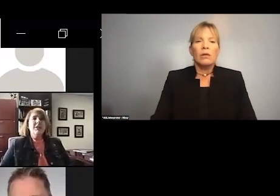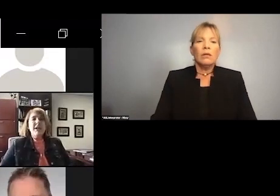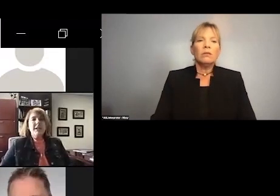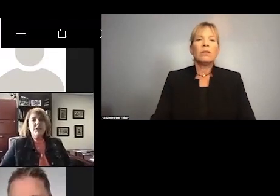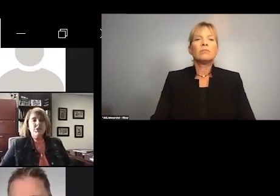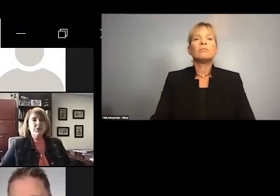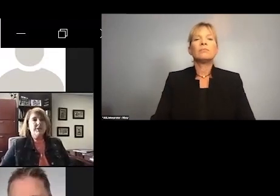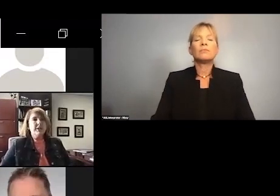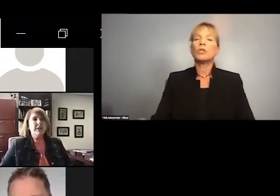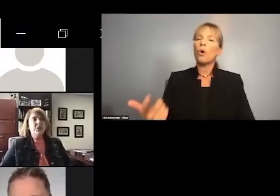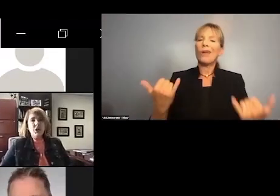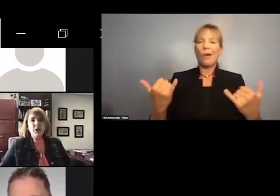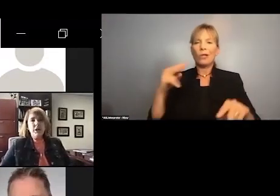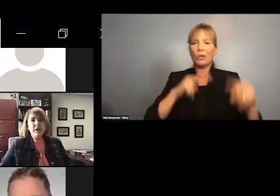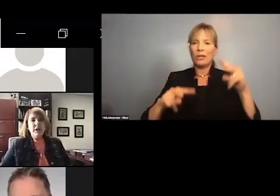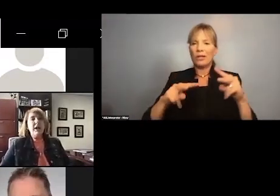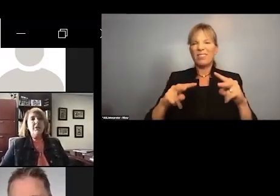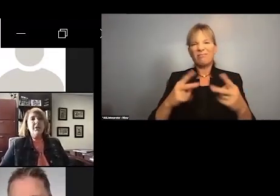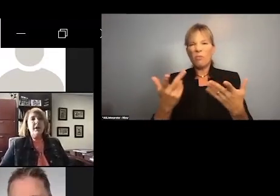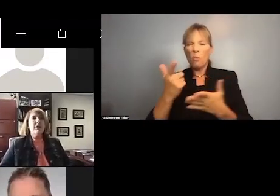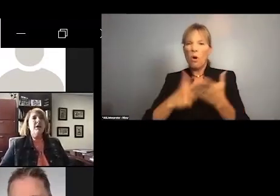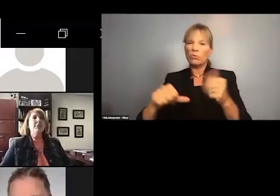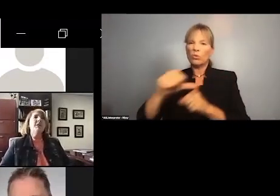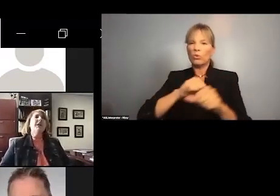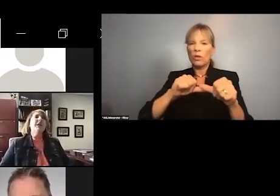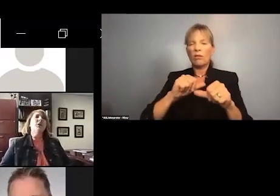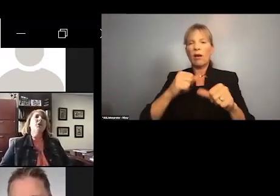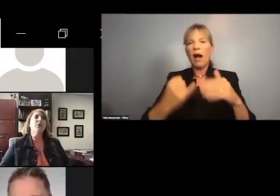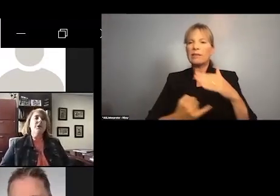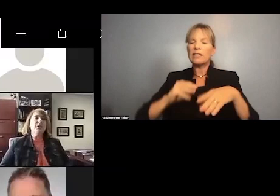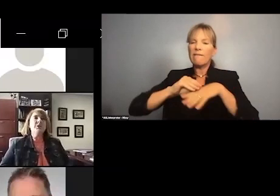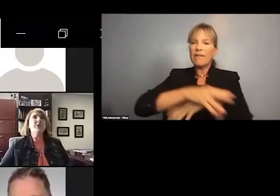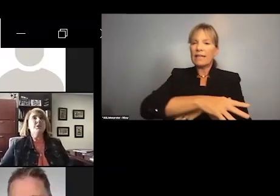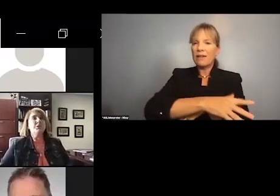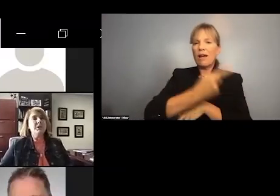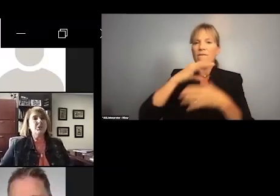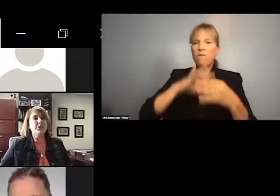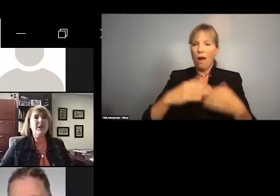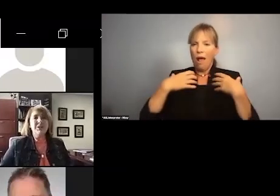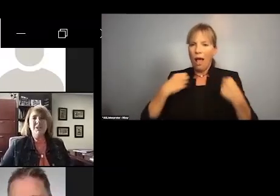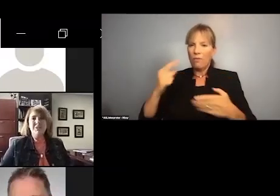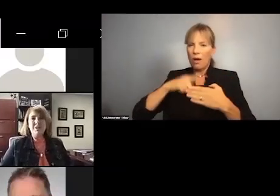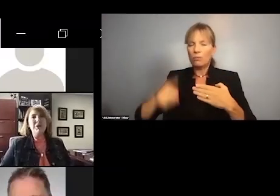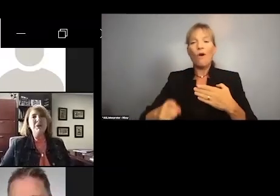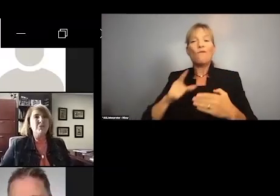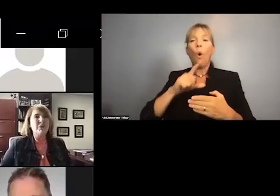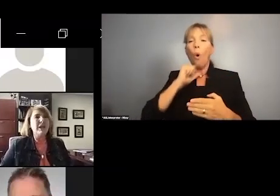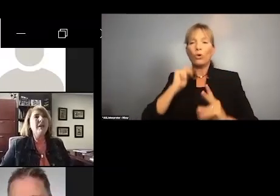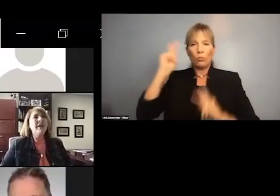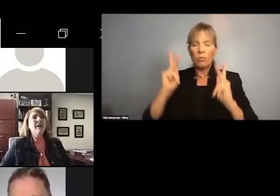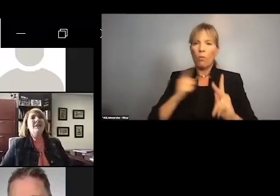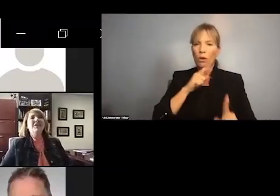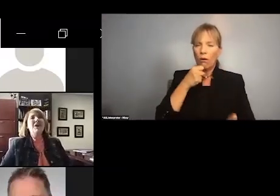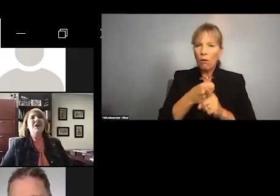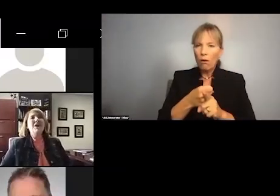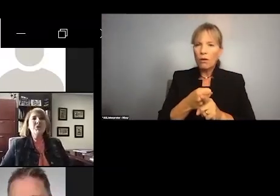So again, to look at the effect of social isolation on health outcomes in older adults, this was really striking to me to see it put